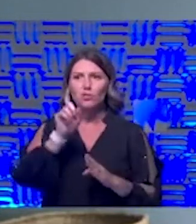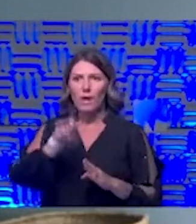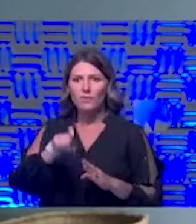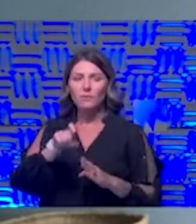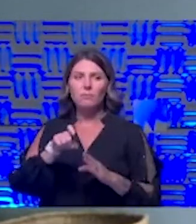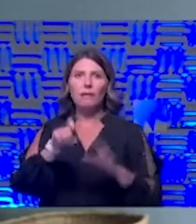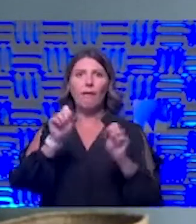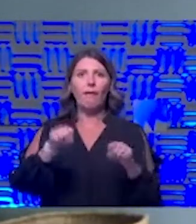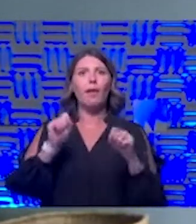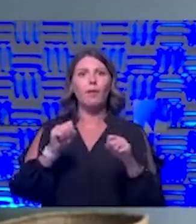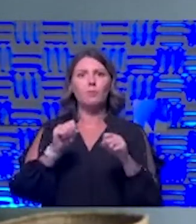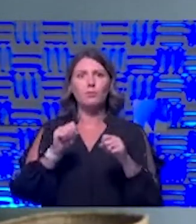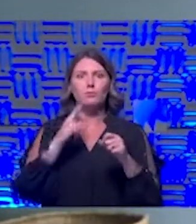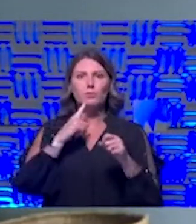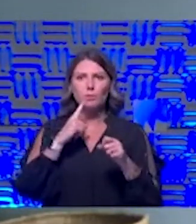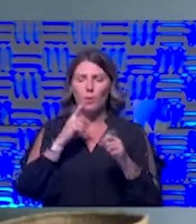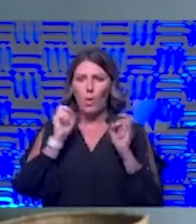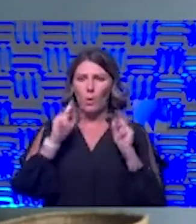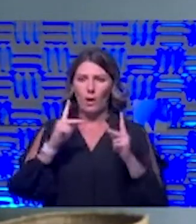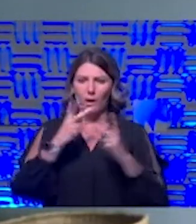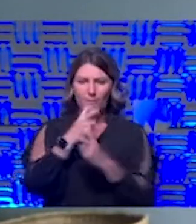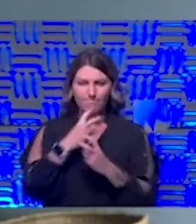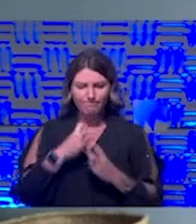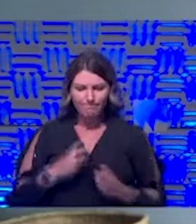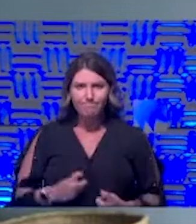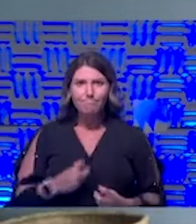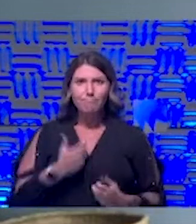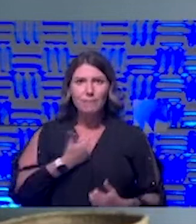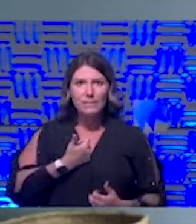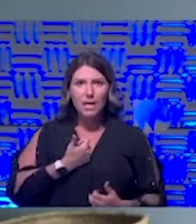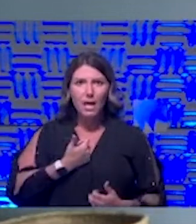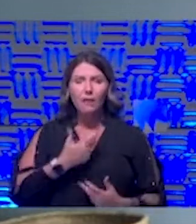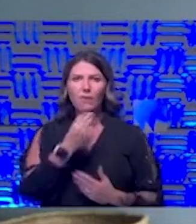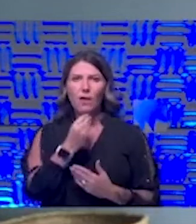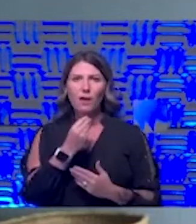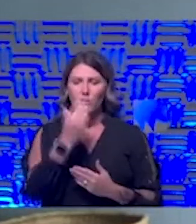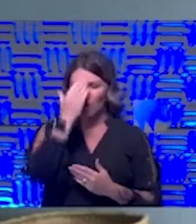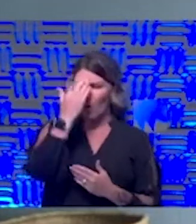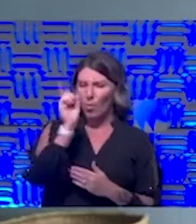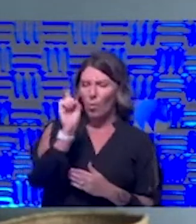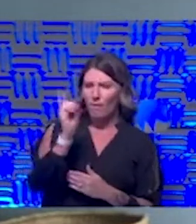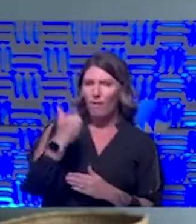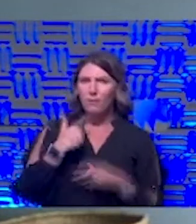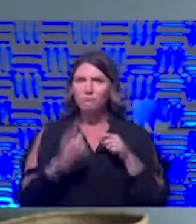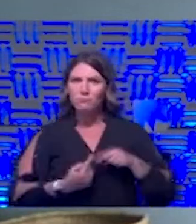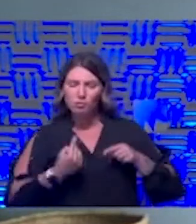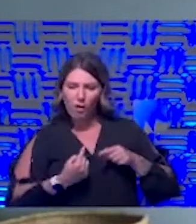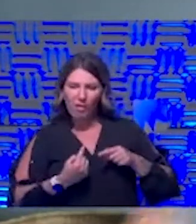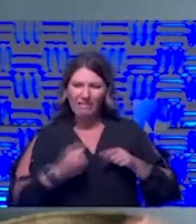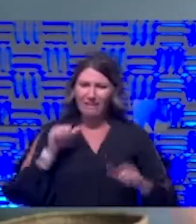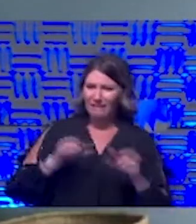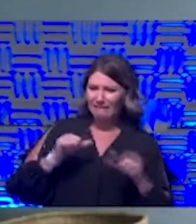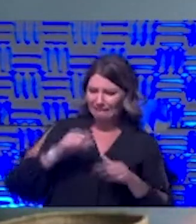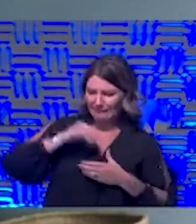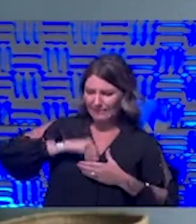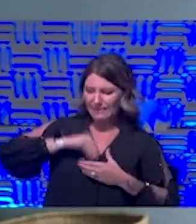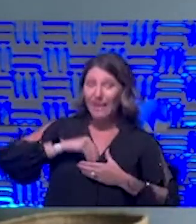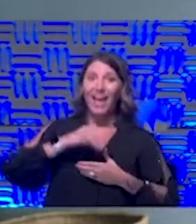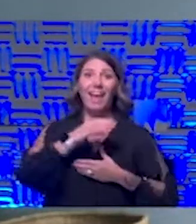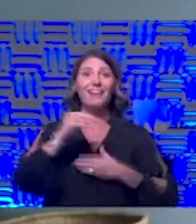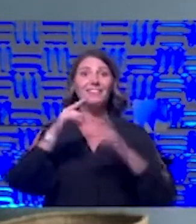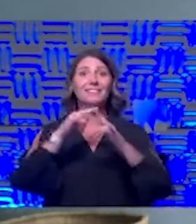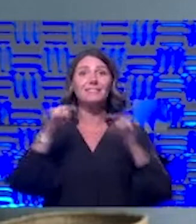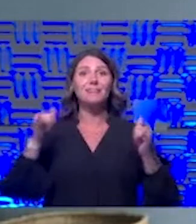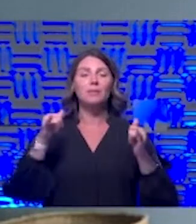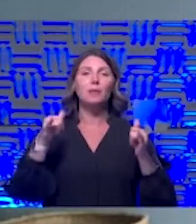and really trying to figure out where you are struggling most. And at the same time, make choices that don't endanger